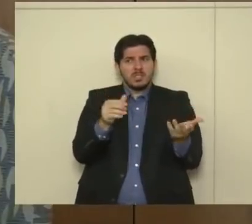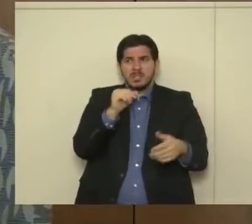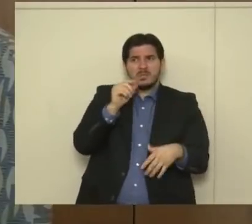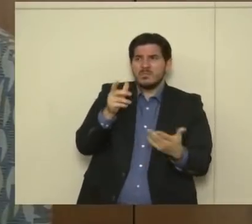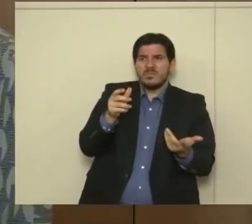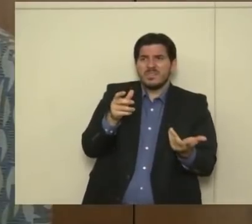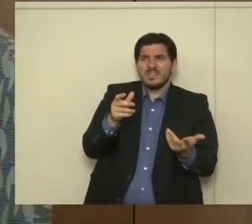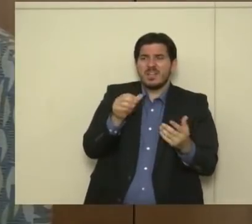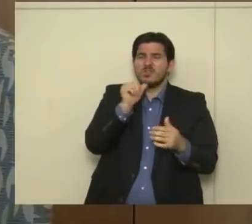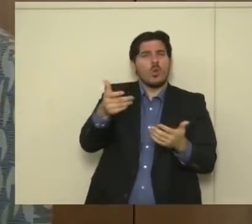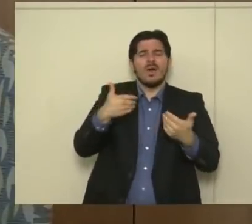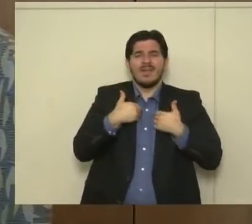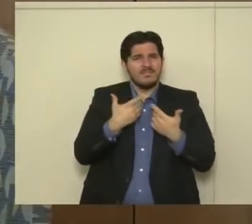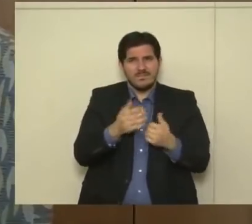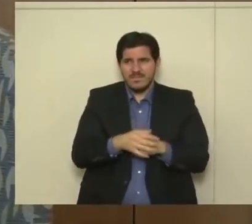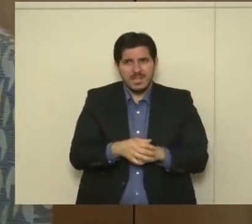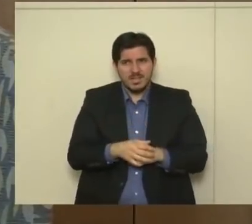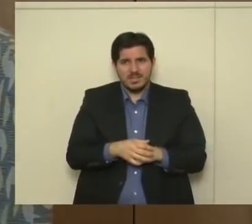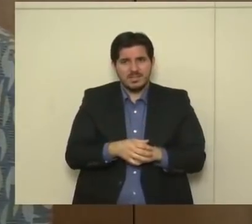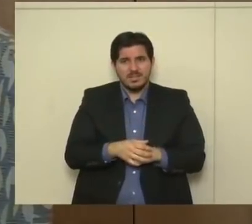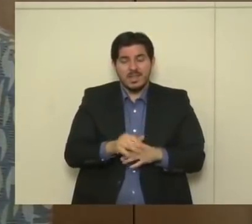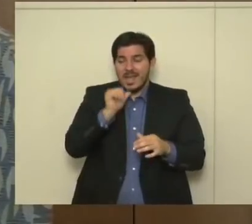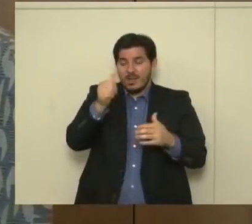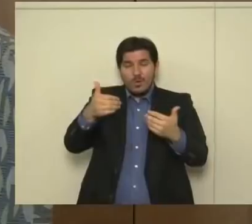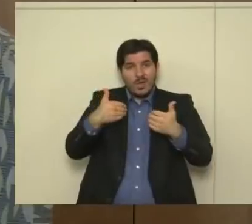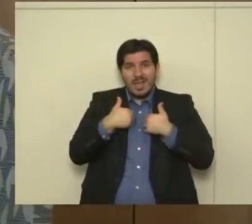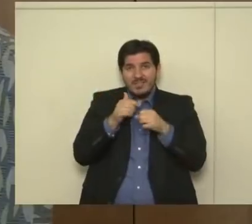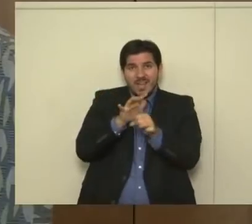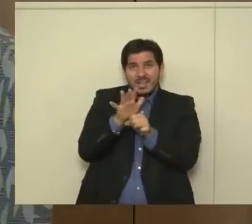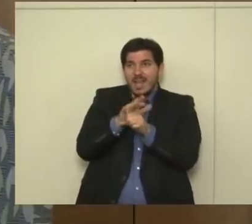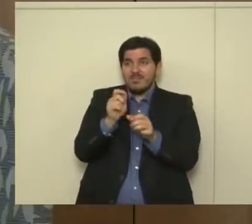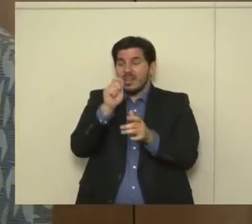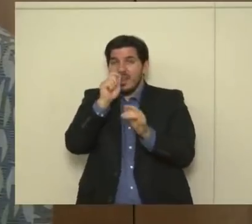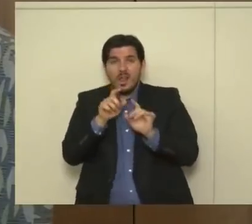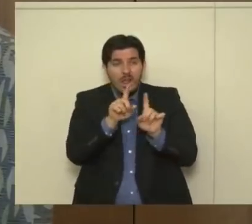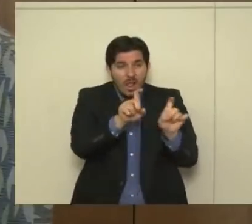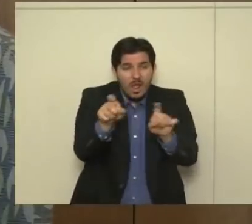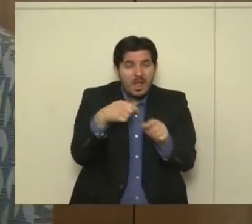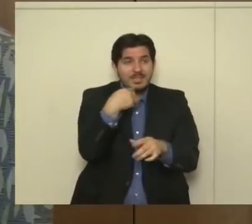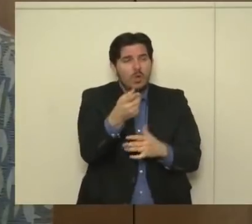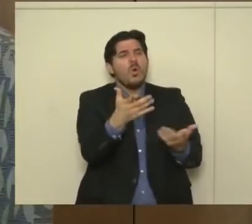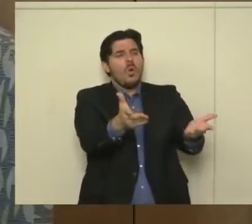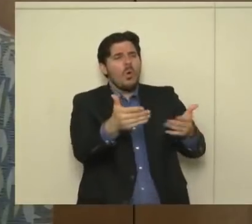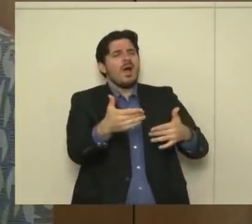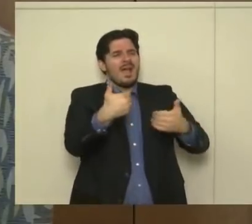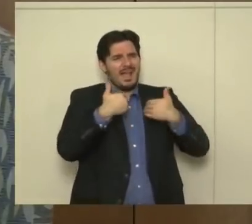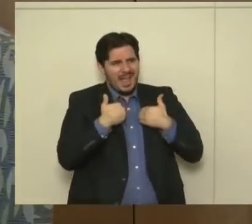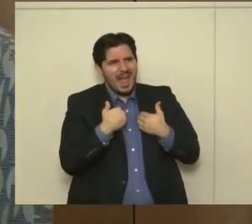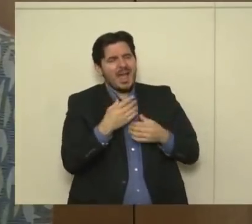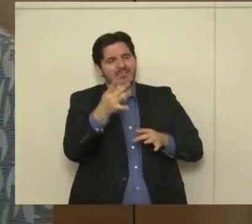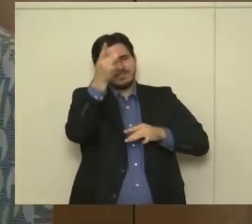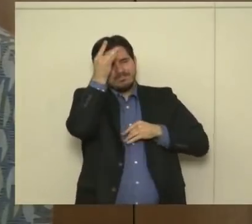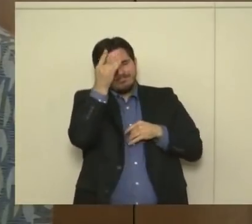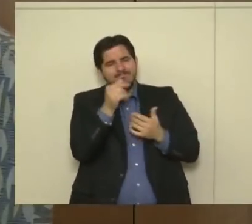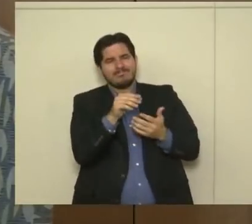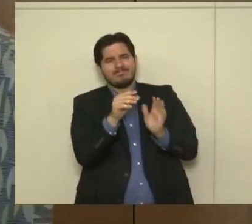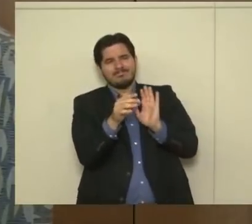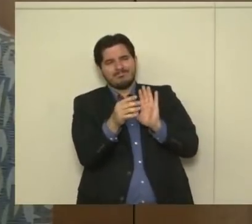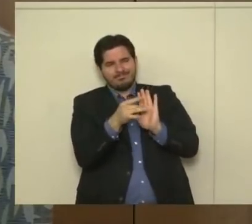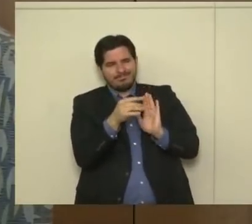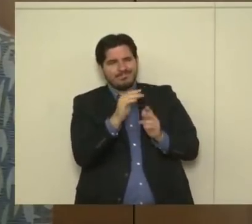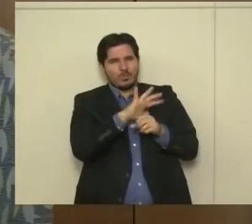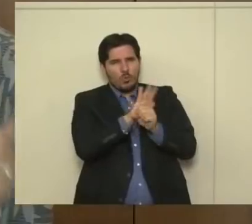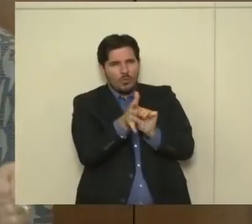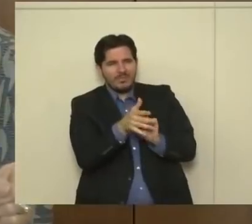I don't have all the things I would need to tell you whether you've got COVID. So we have to then create a strategy